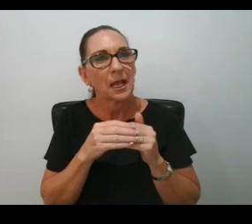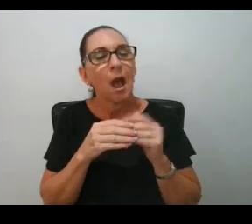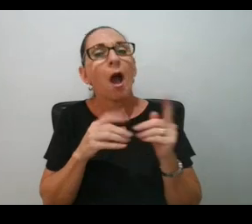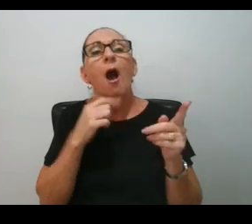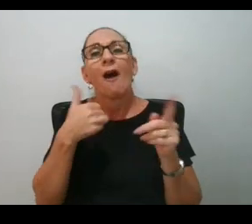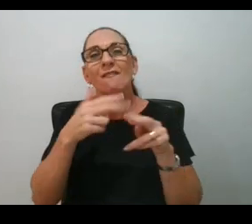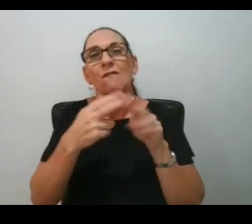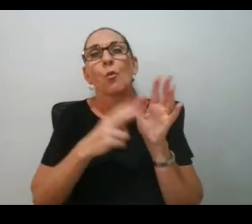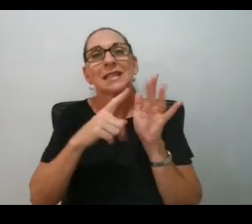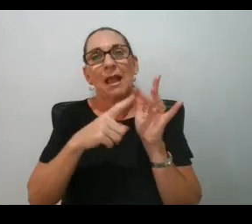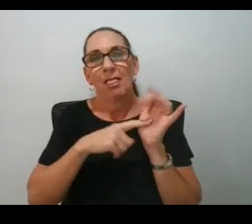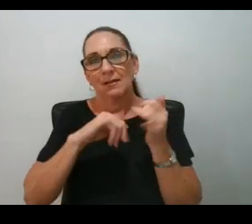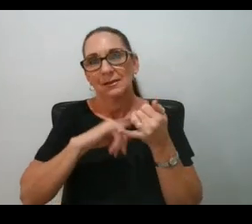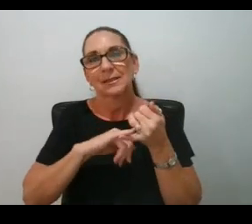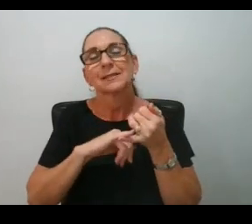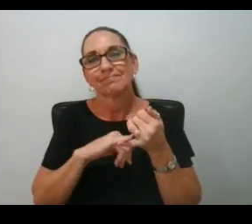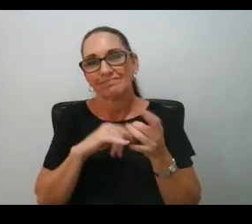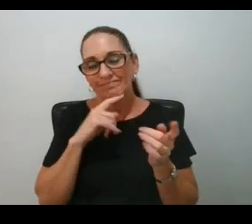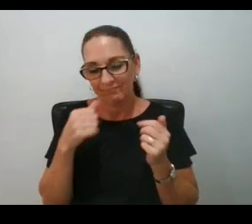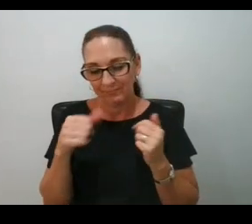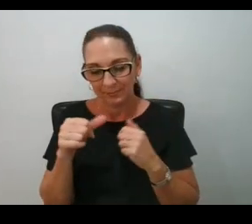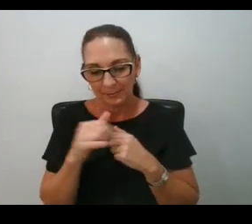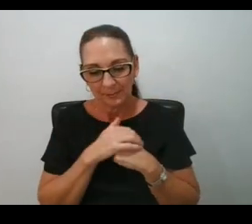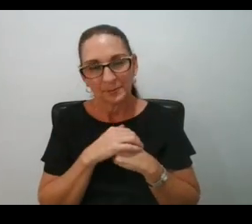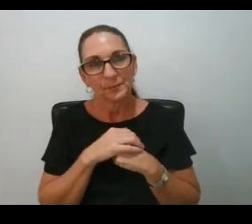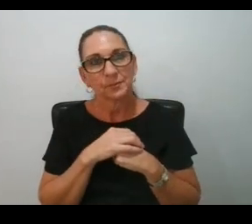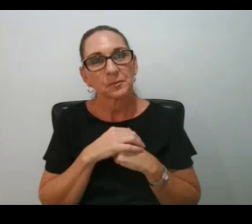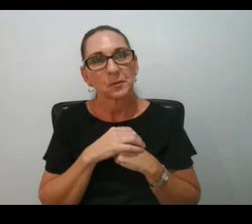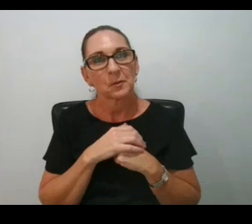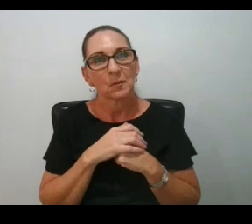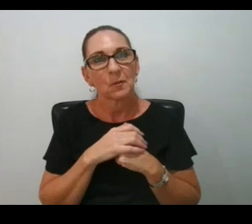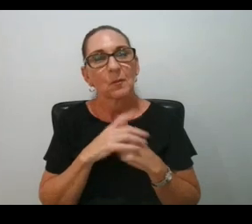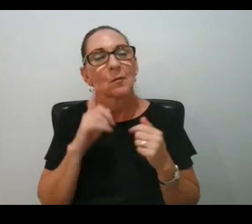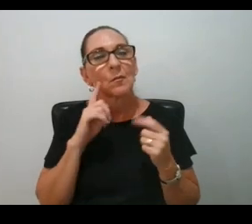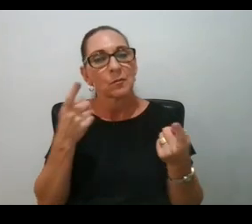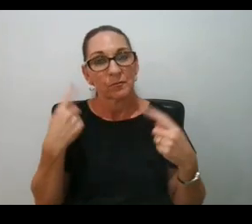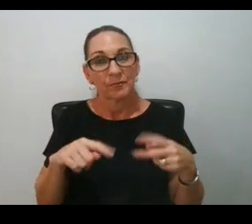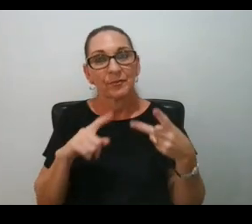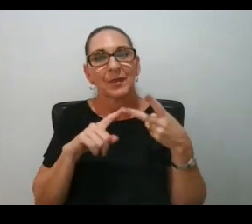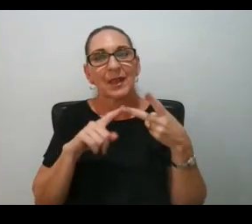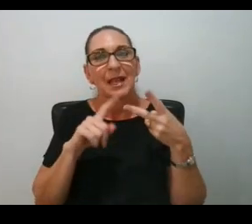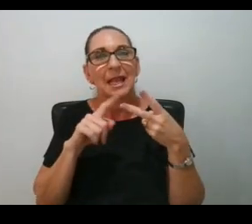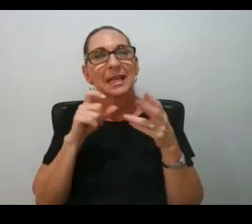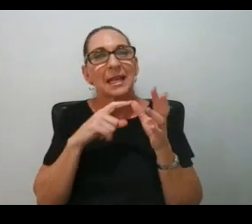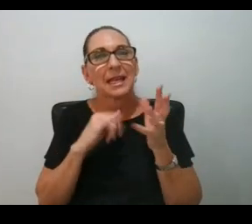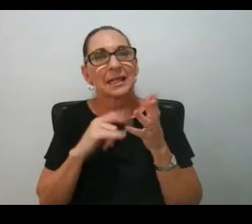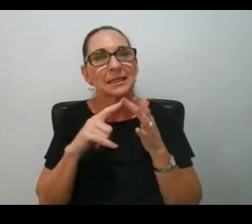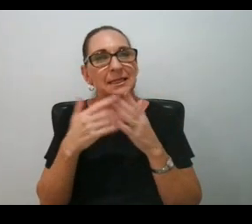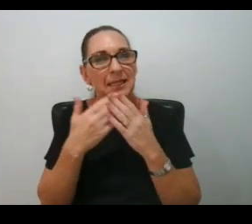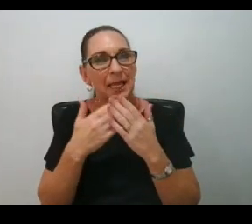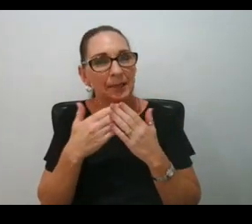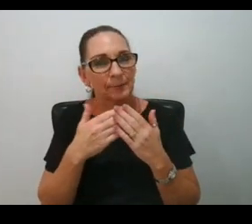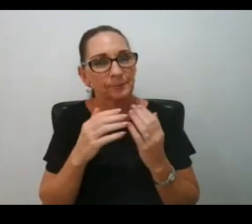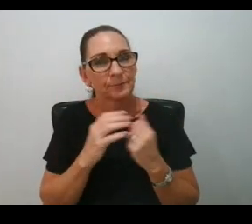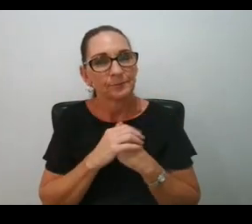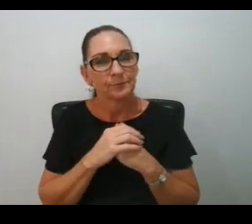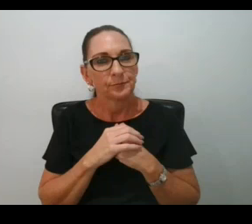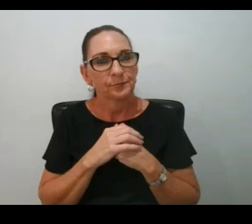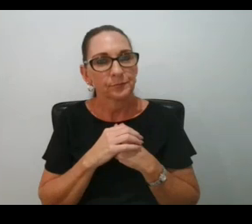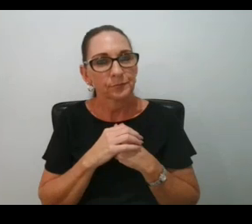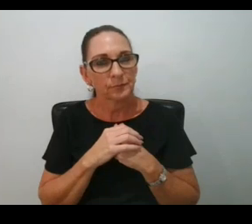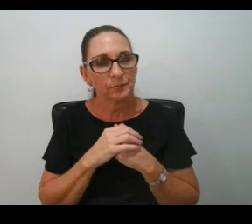that. Yeah. So we'll just move to So let's move to the second case study then. So for those who